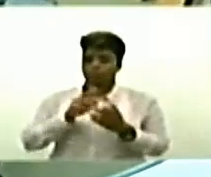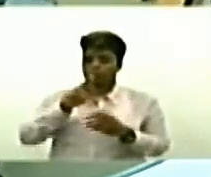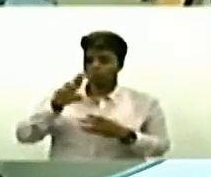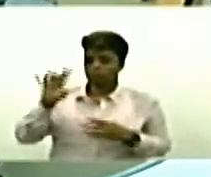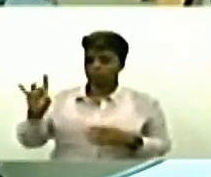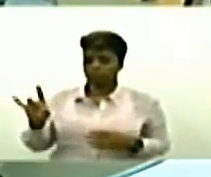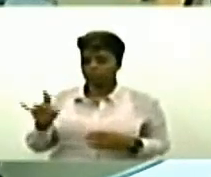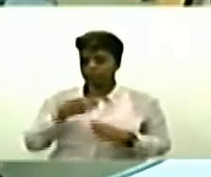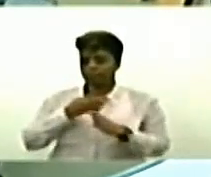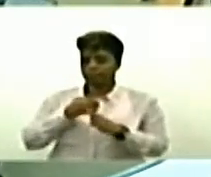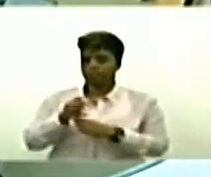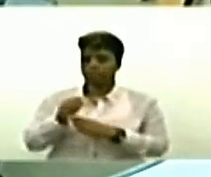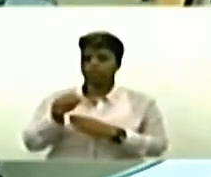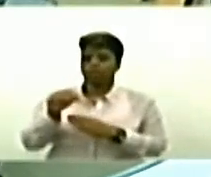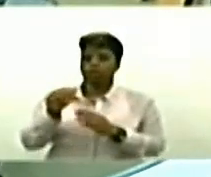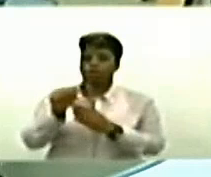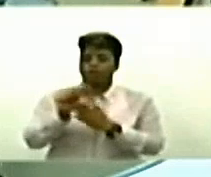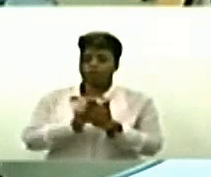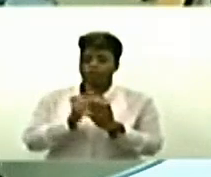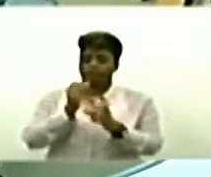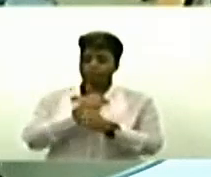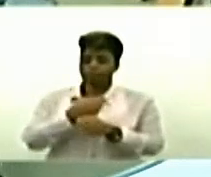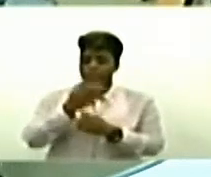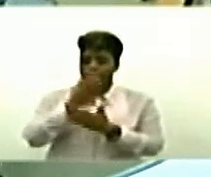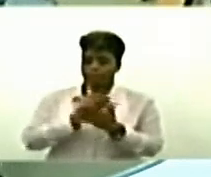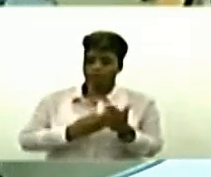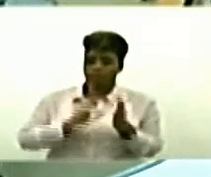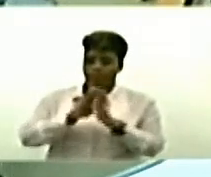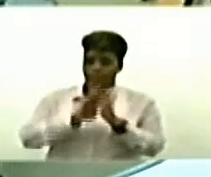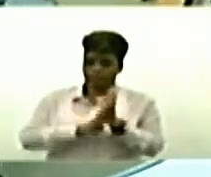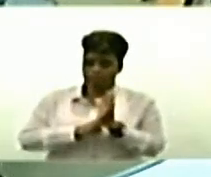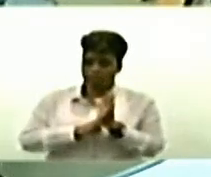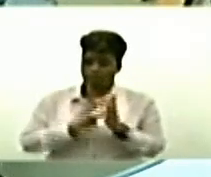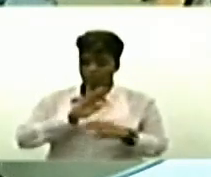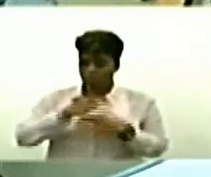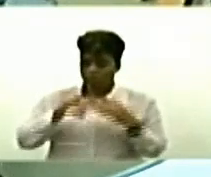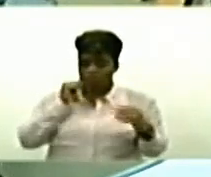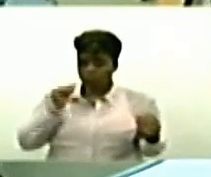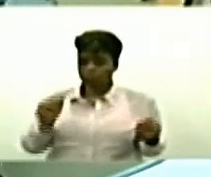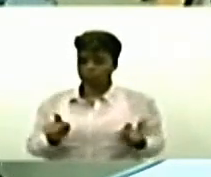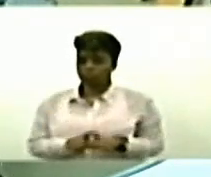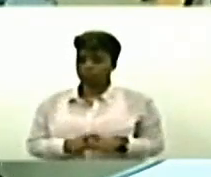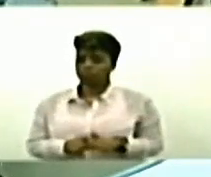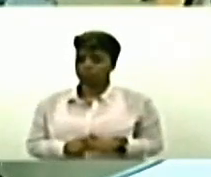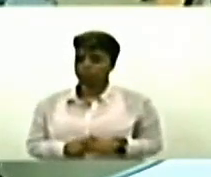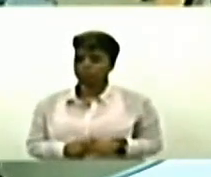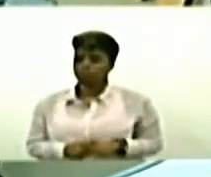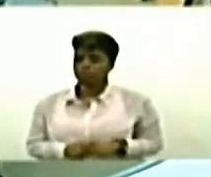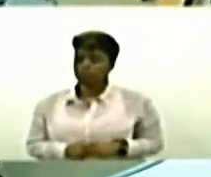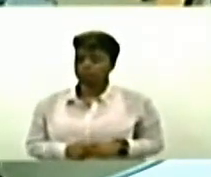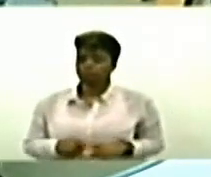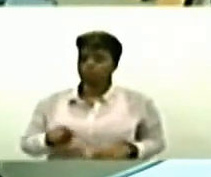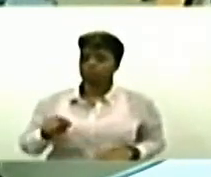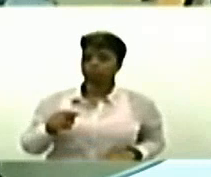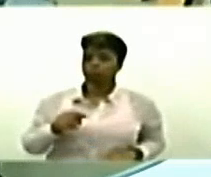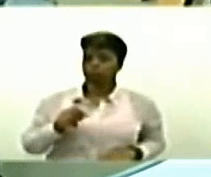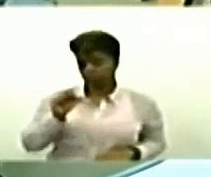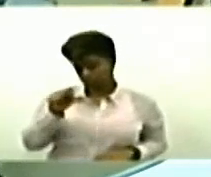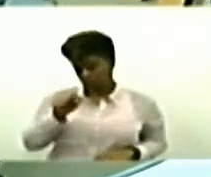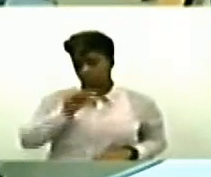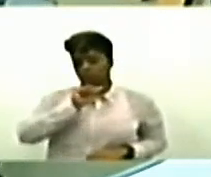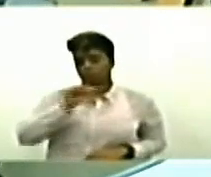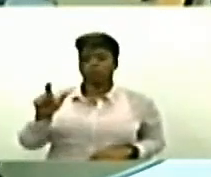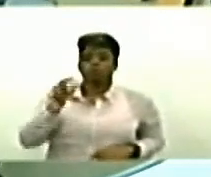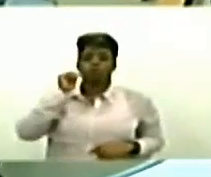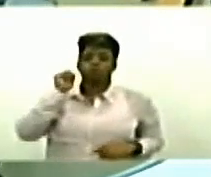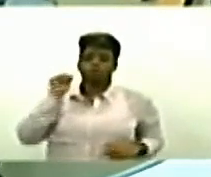Act forms part of the bill. All those who have that opinion say aye. To the contrary view say nay. I think the ayes have